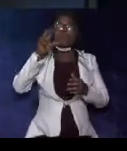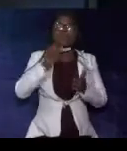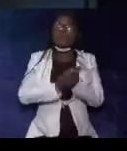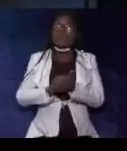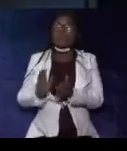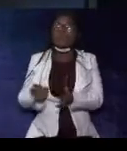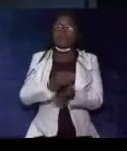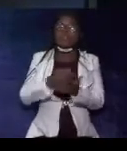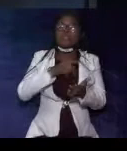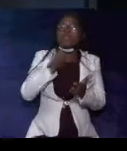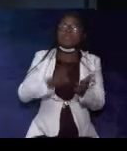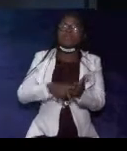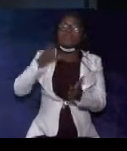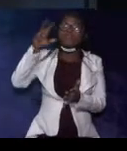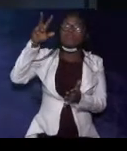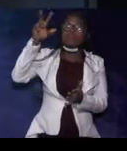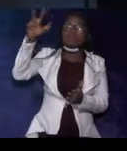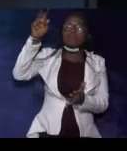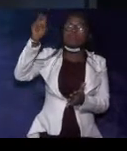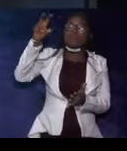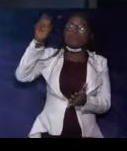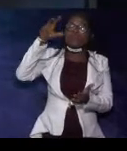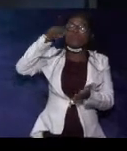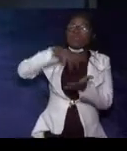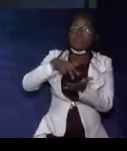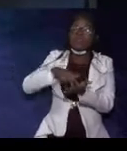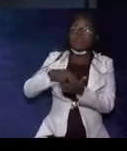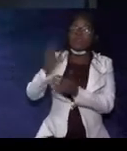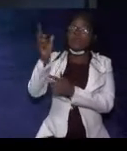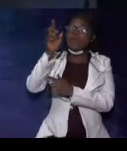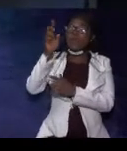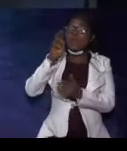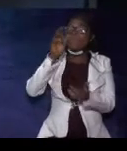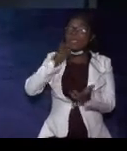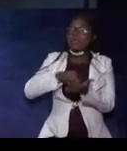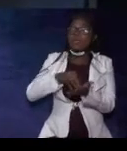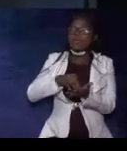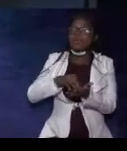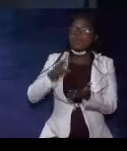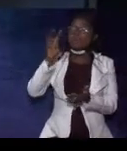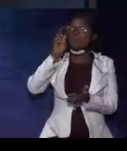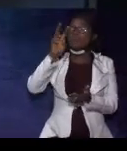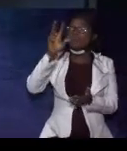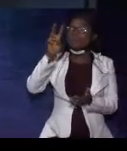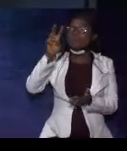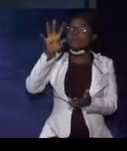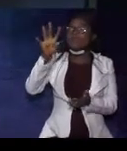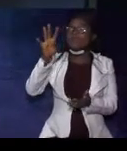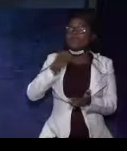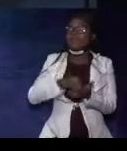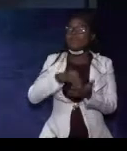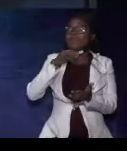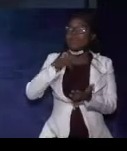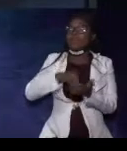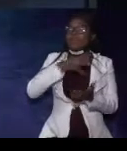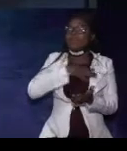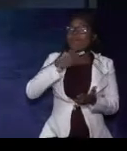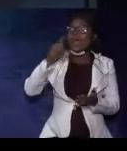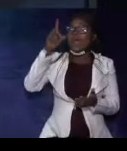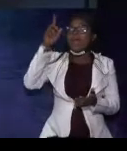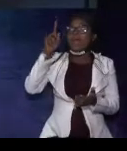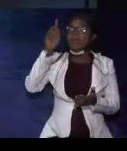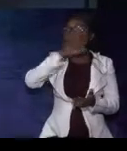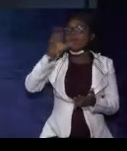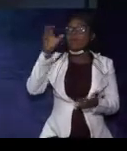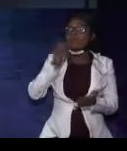So now you can see that it is 12 that falls under trillion. So this is easy to read. 12 trillion, 1 billion, 250 million,